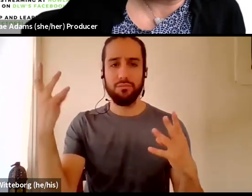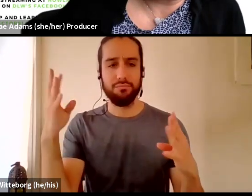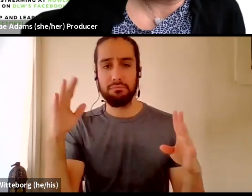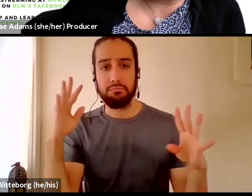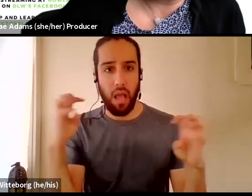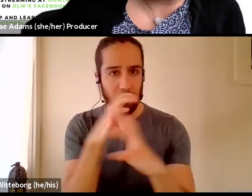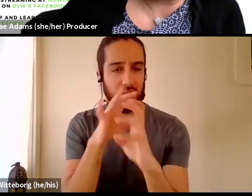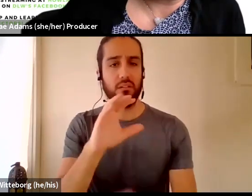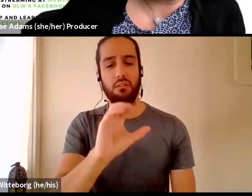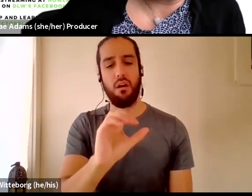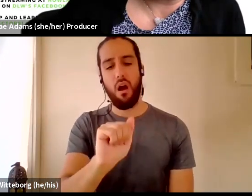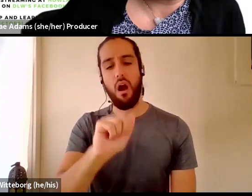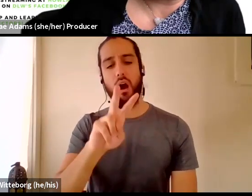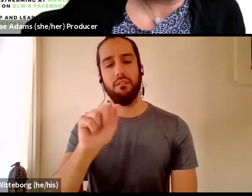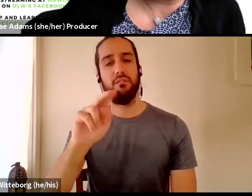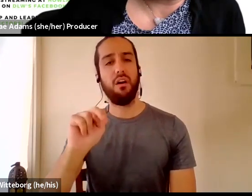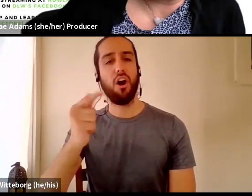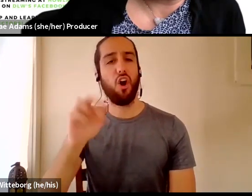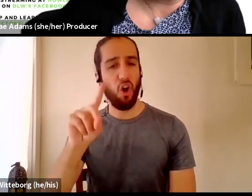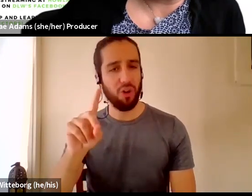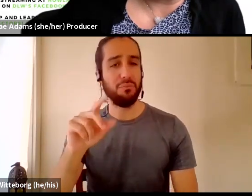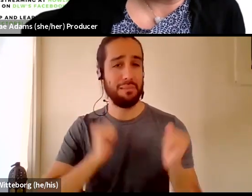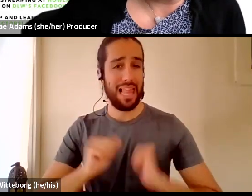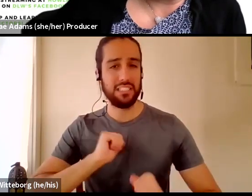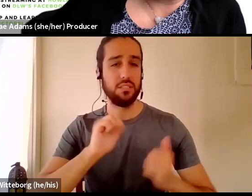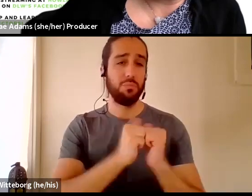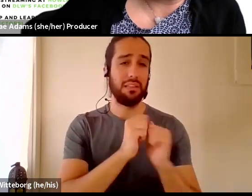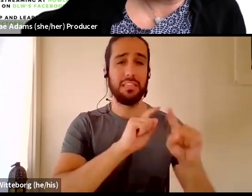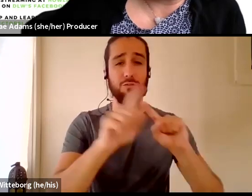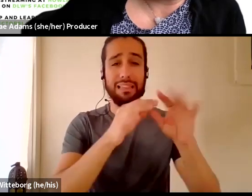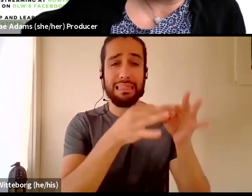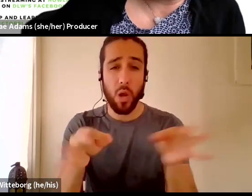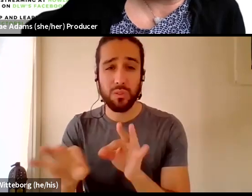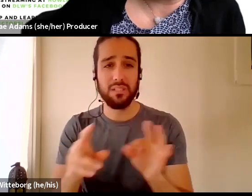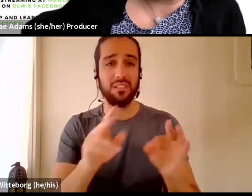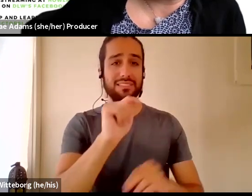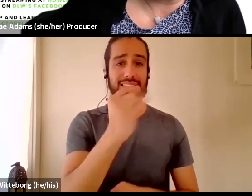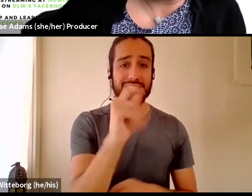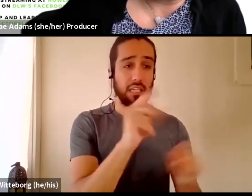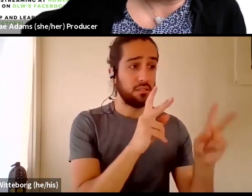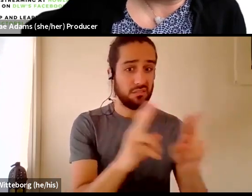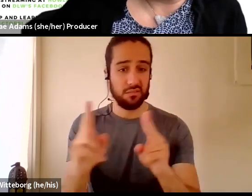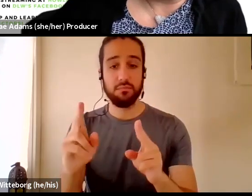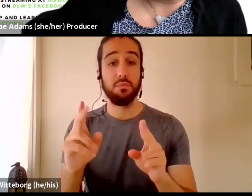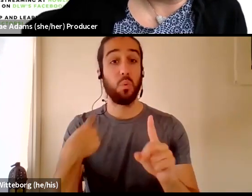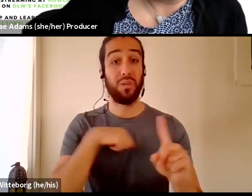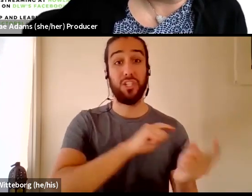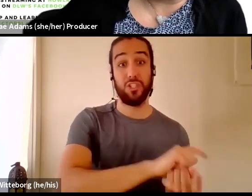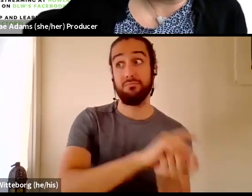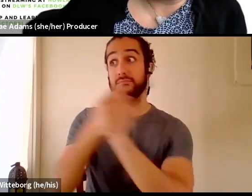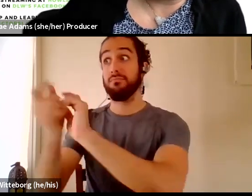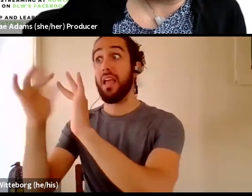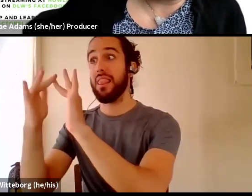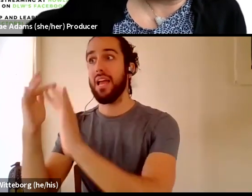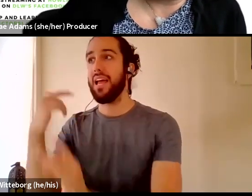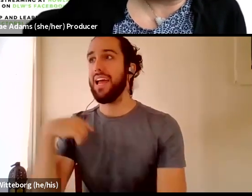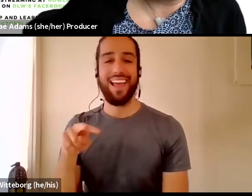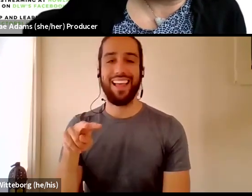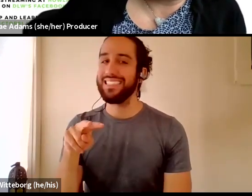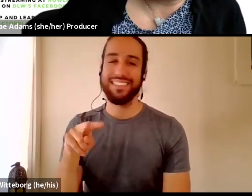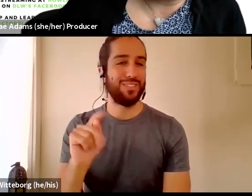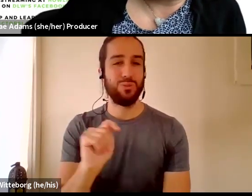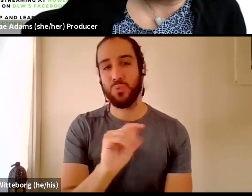about language and cut up text and the whole thing. But when we took it online, it was way too hard. So, you know, I'm a playwright, and